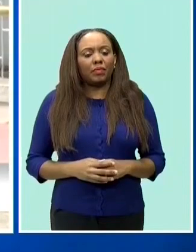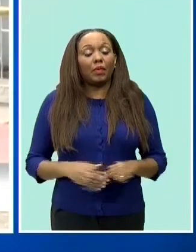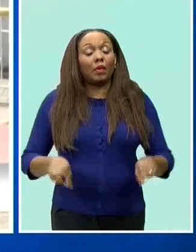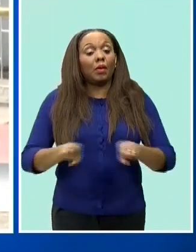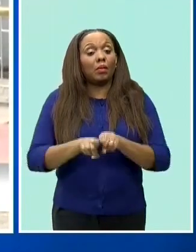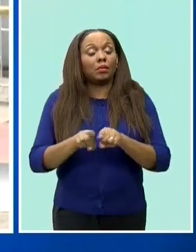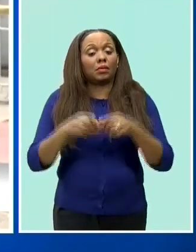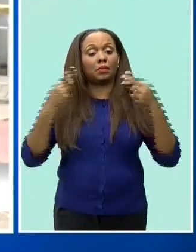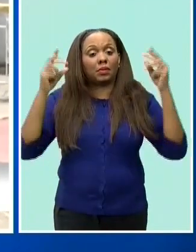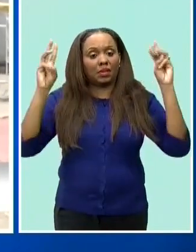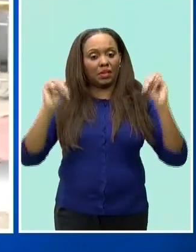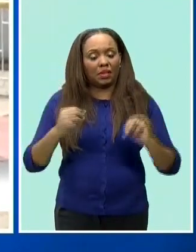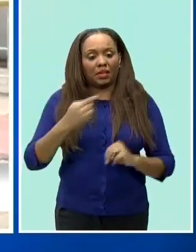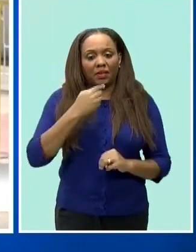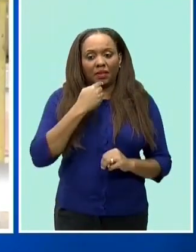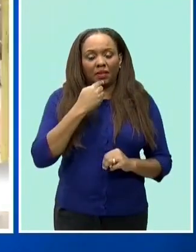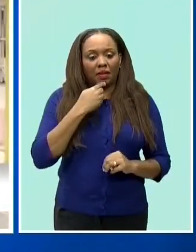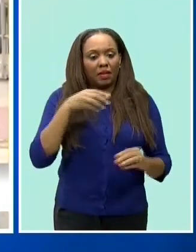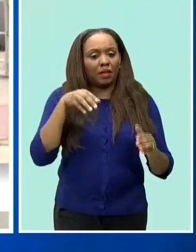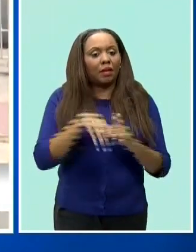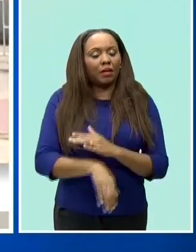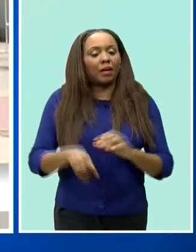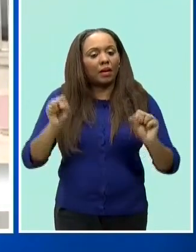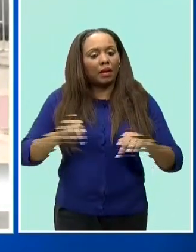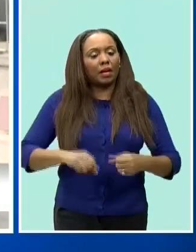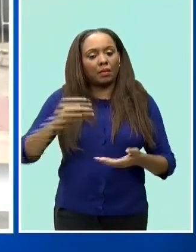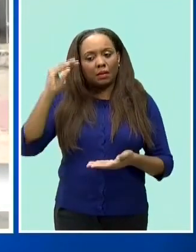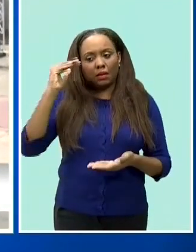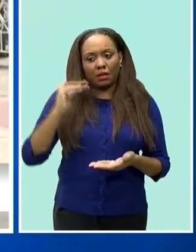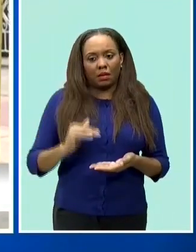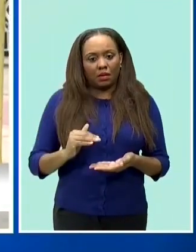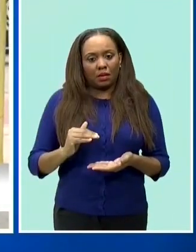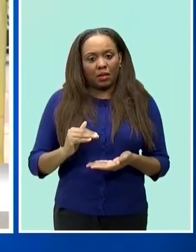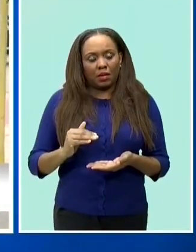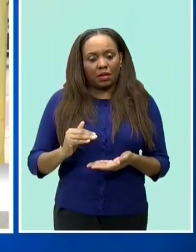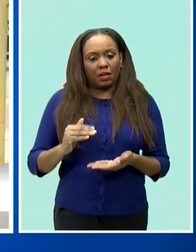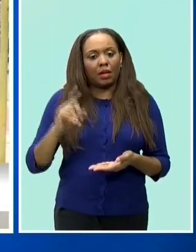Holness says the epidemic levels of crime can be reduced with long-term interventions.